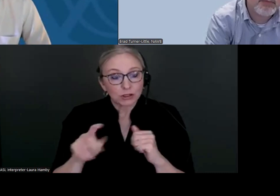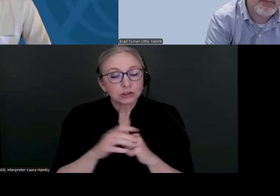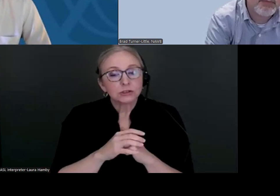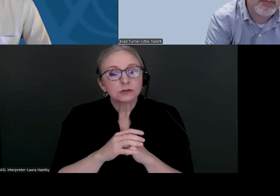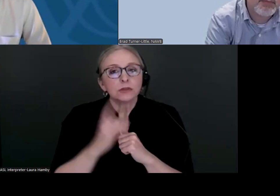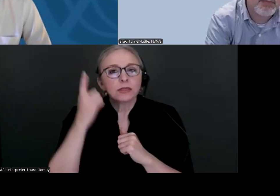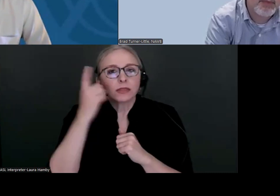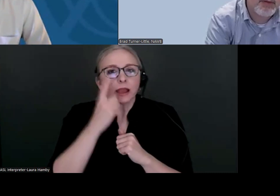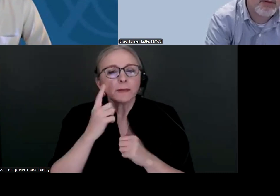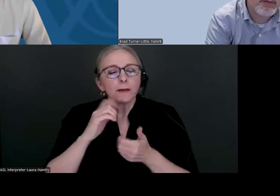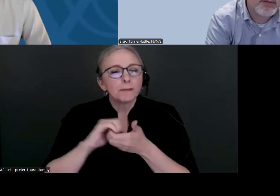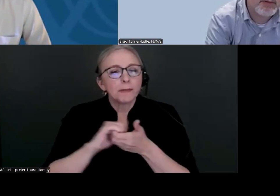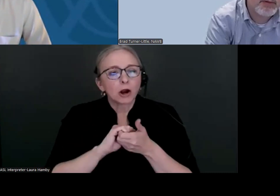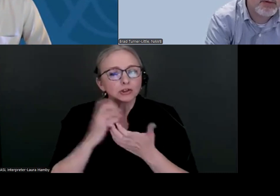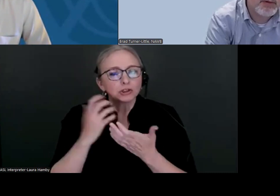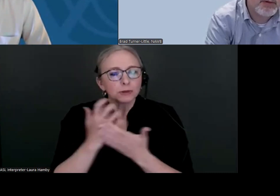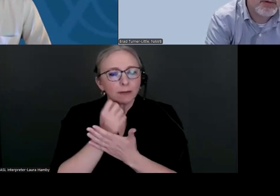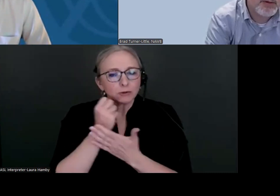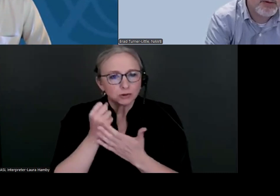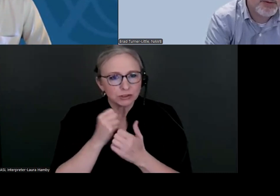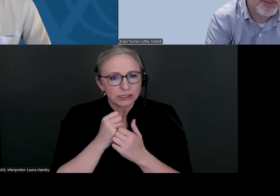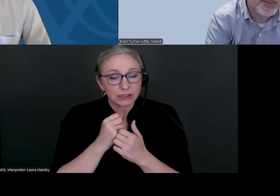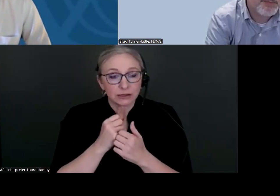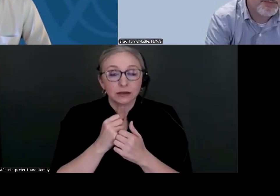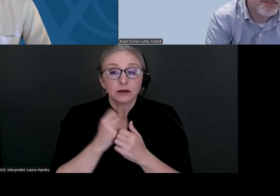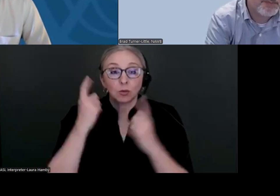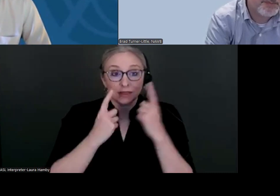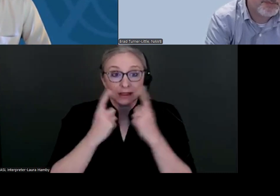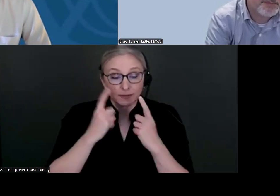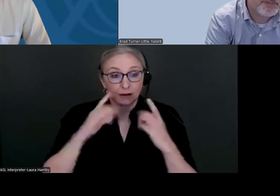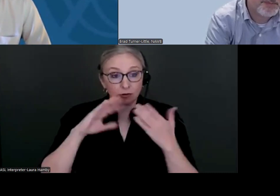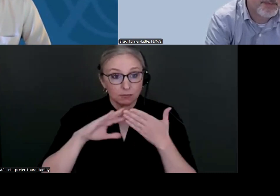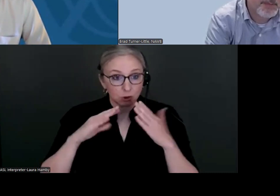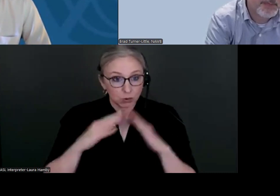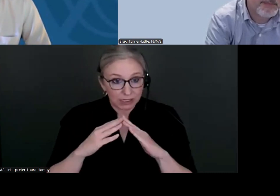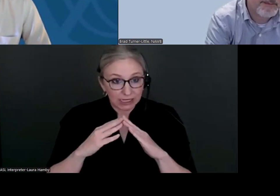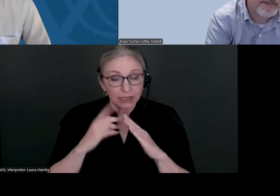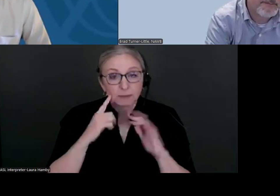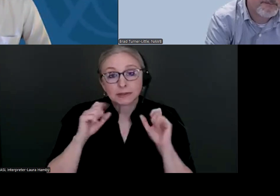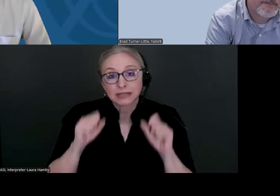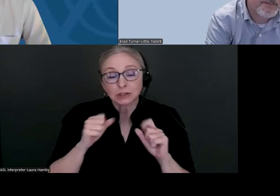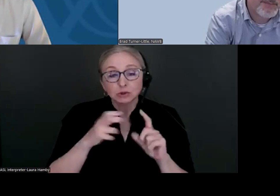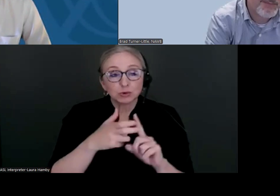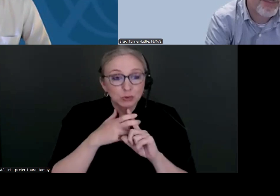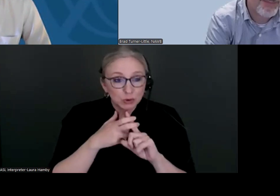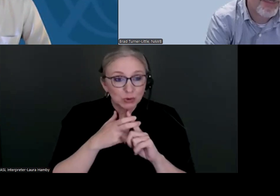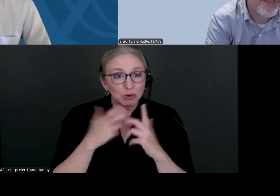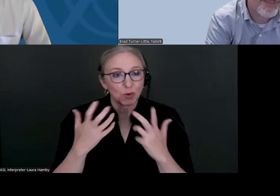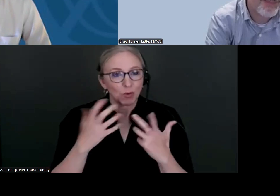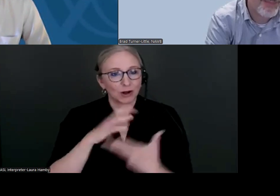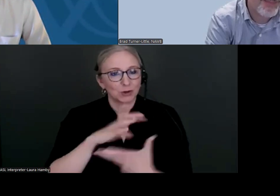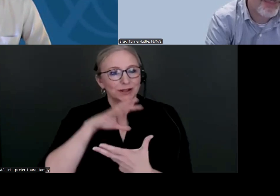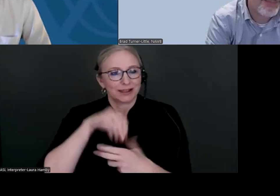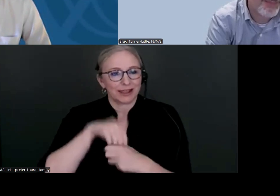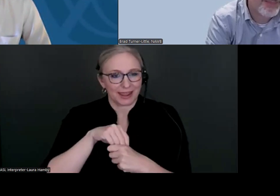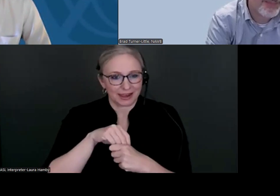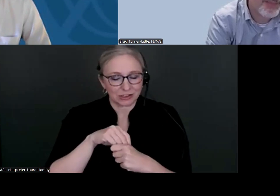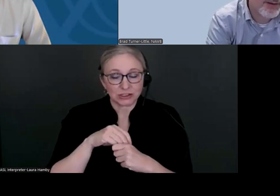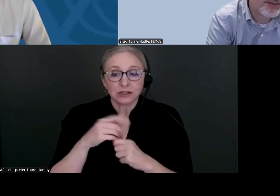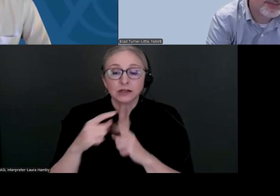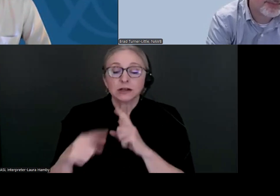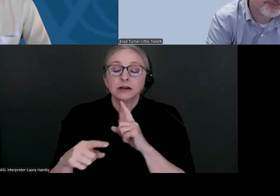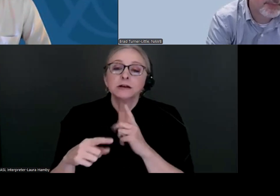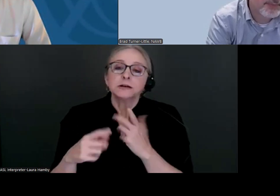about partnership opportunities, we certainly think about communities of potential recruits that we would want to engage as well.